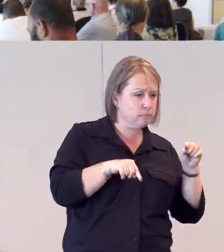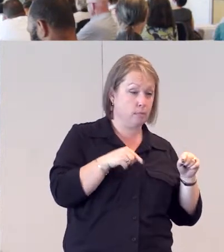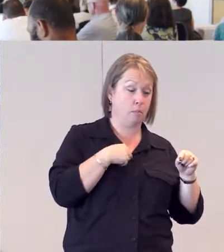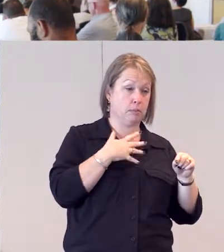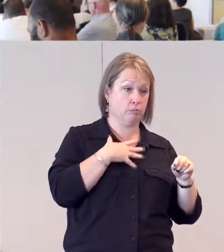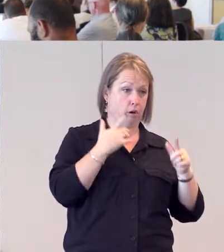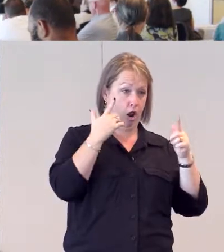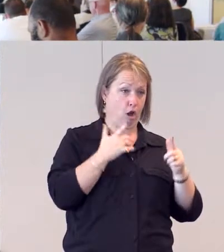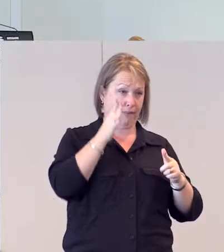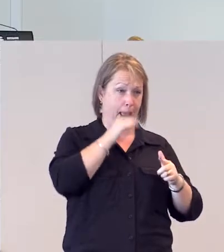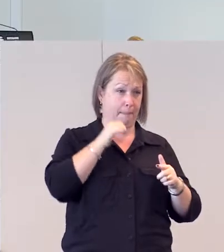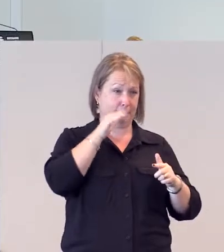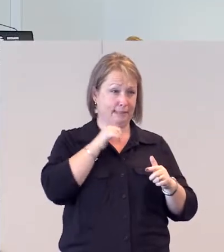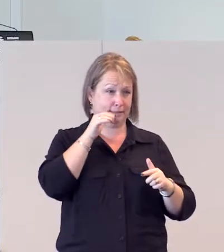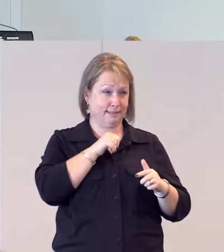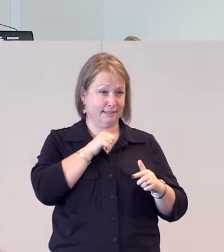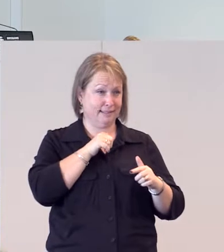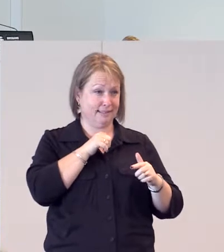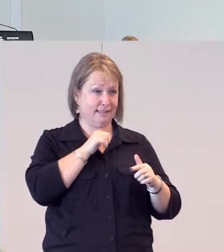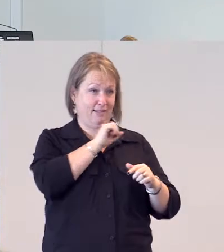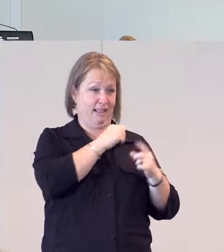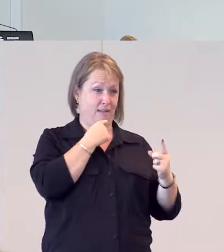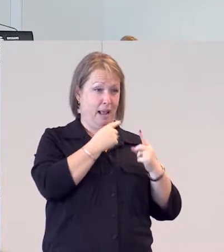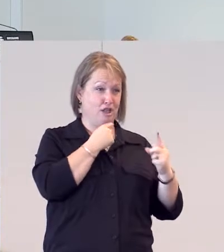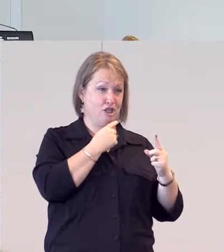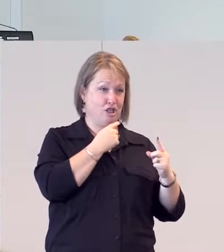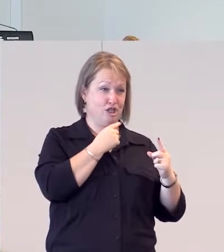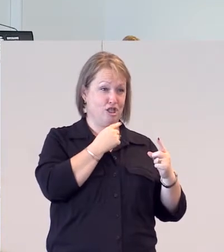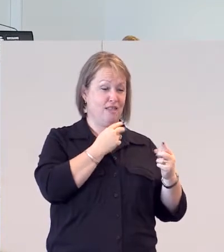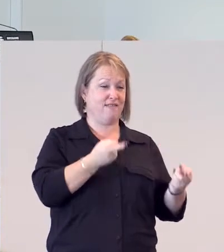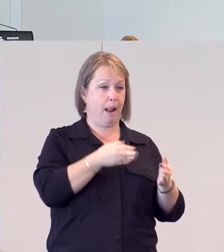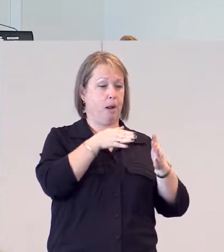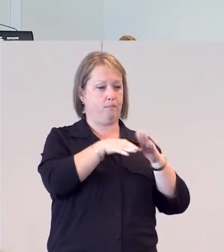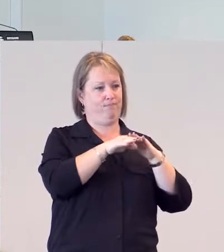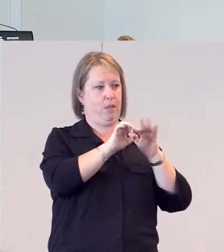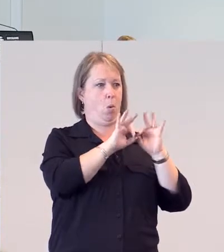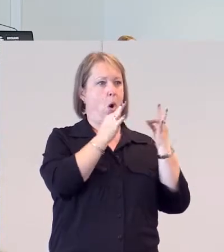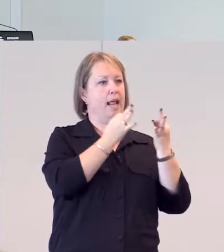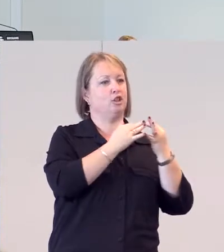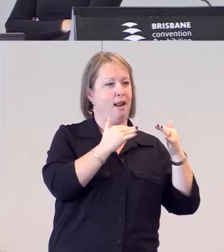gaps there are in the information that's available at an organisational level.